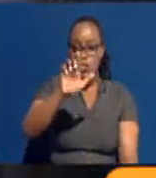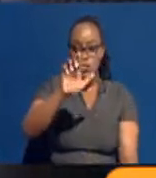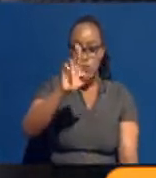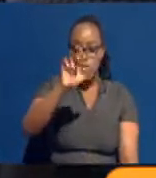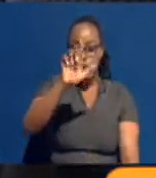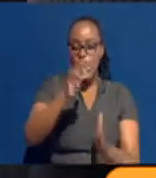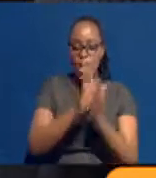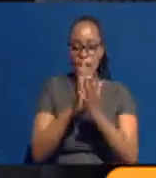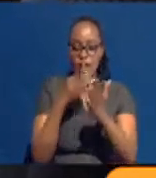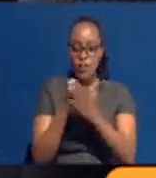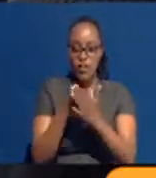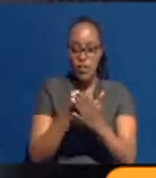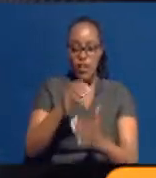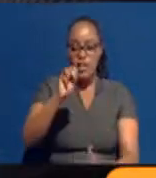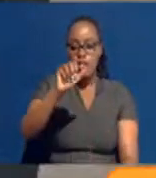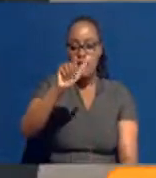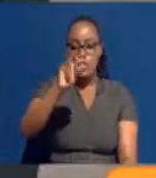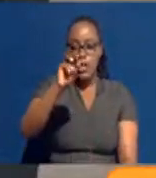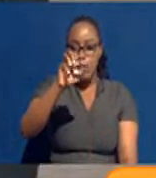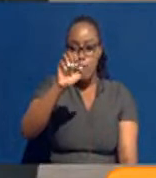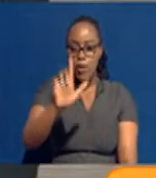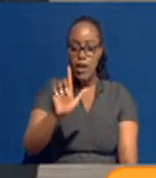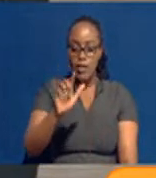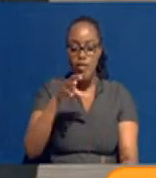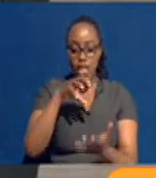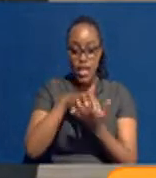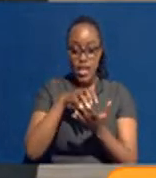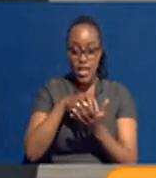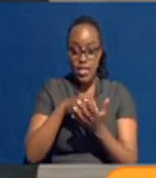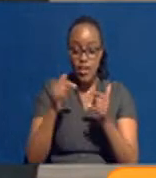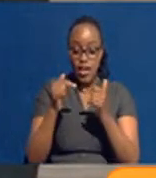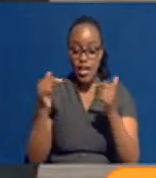GM finance Samuel Odonyo. The count against